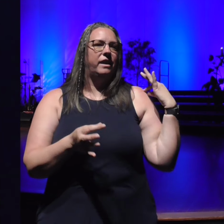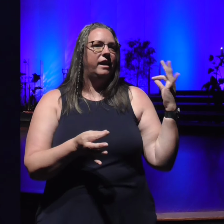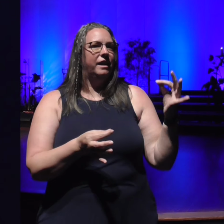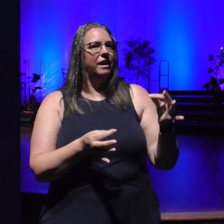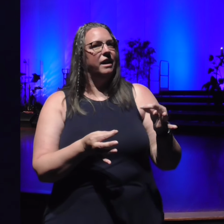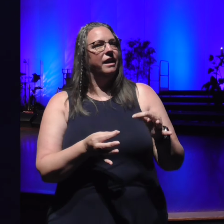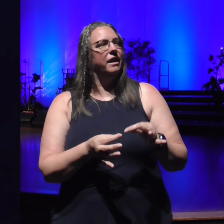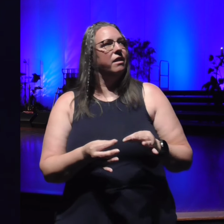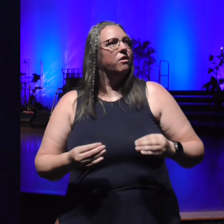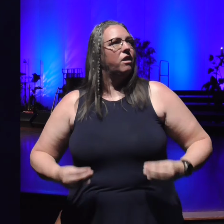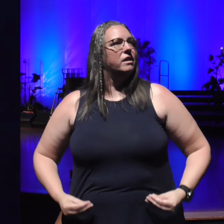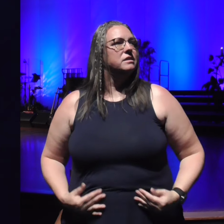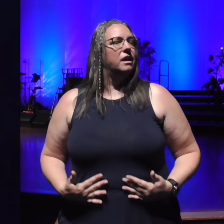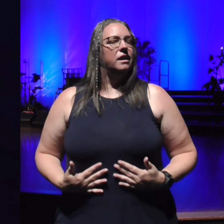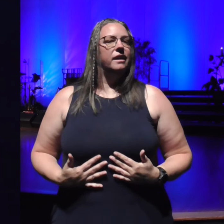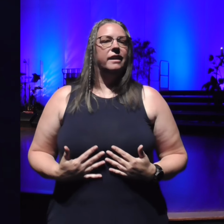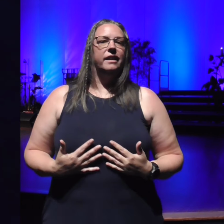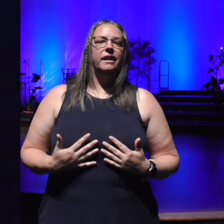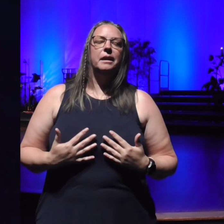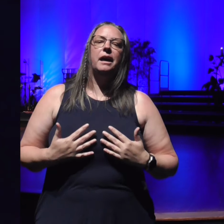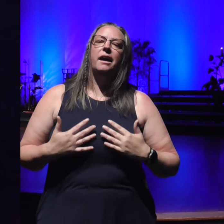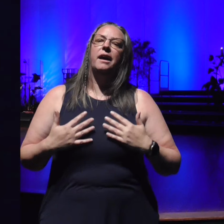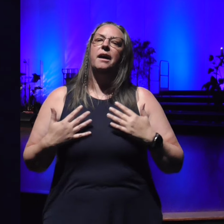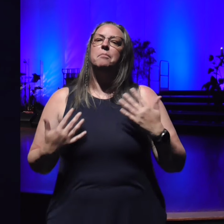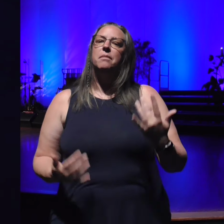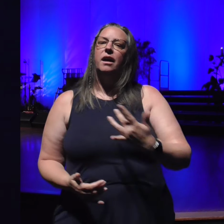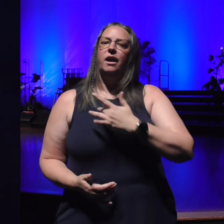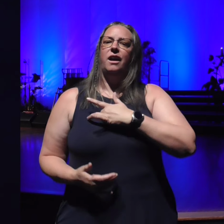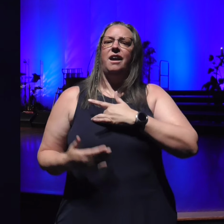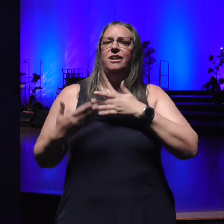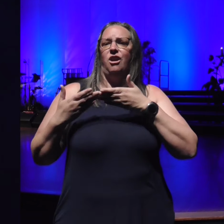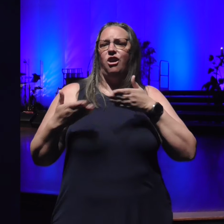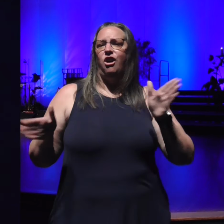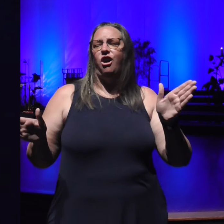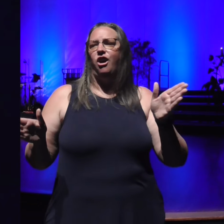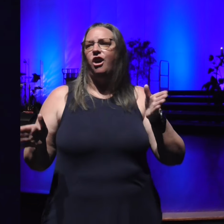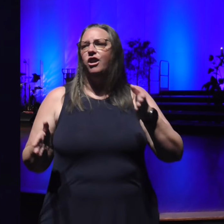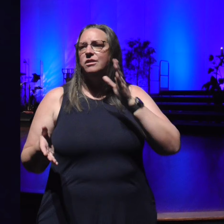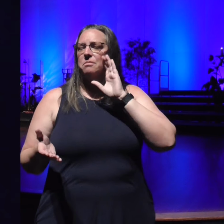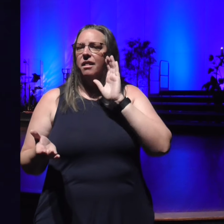Let faith rise up, oh heart,